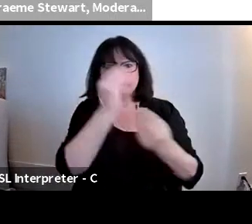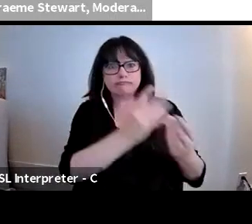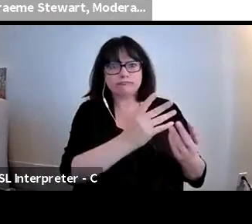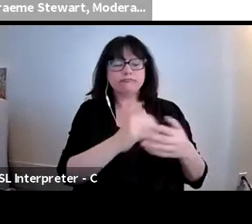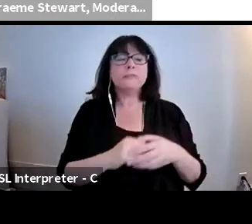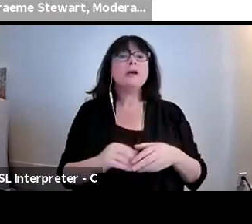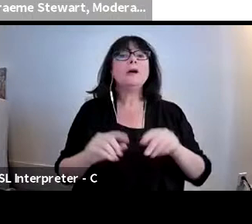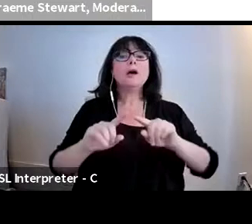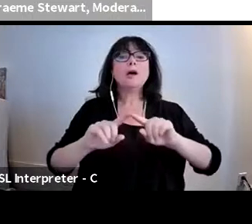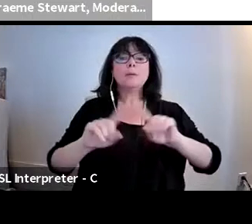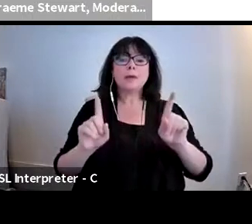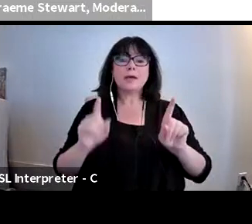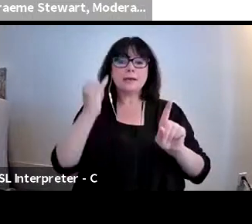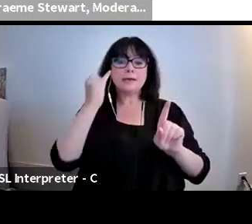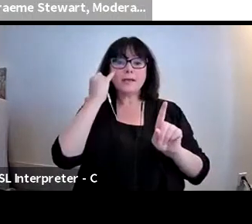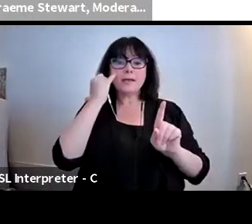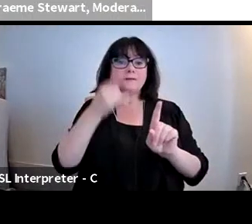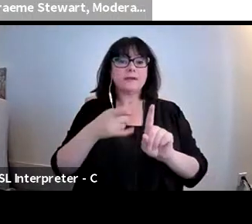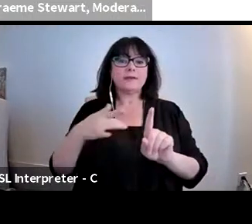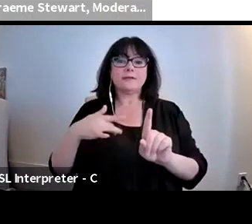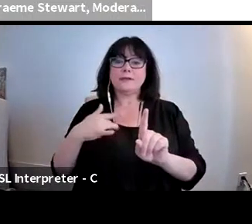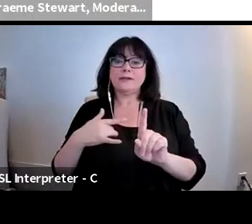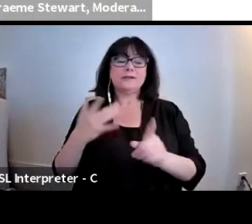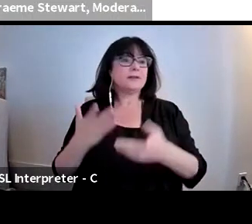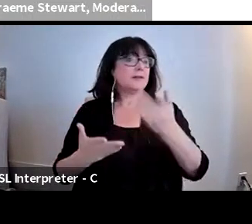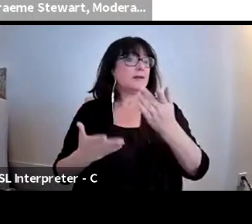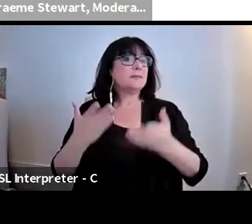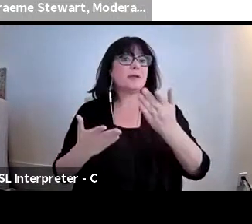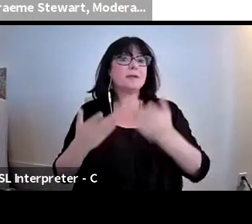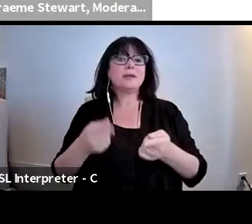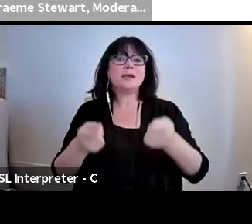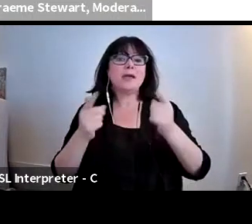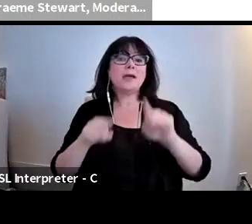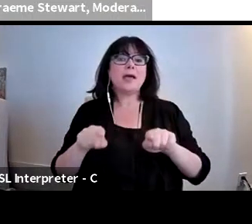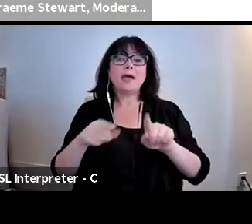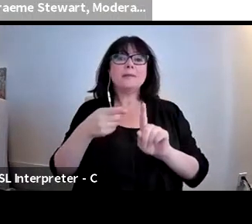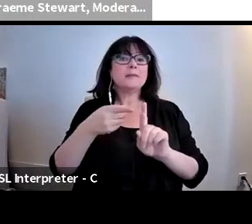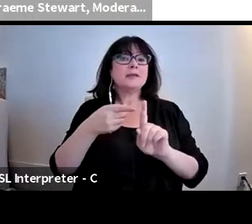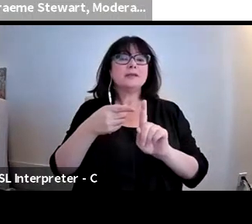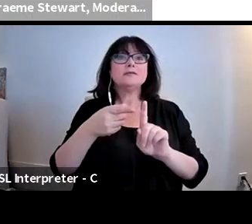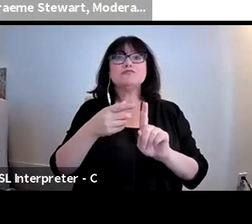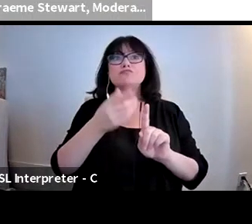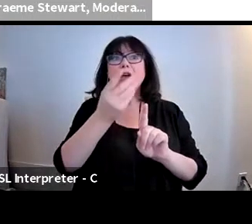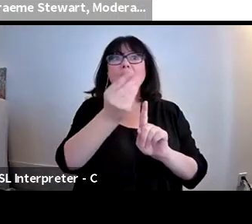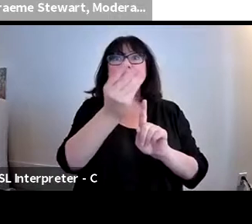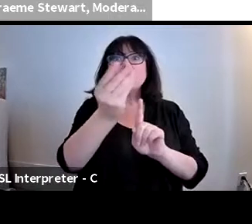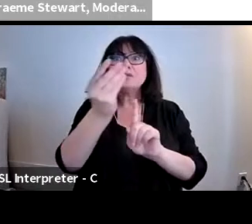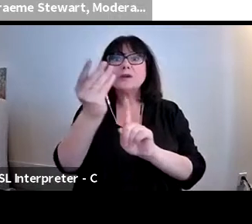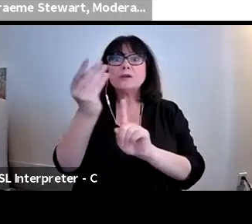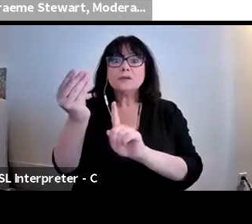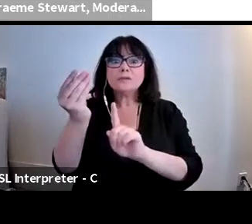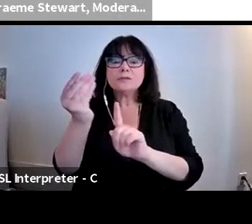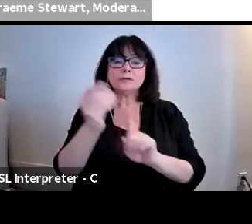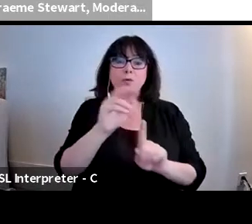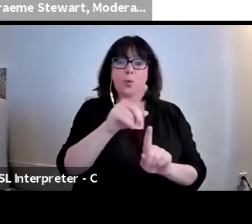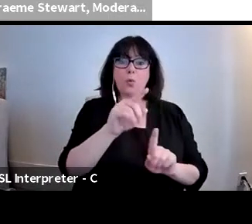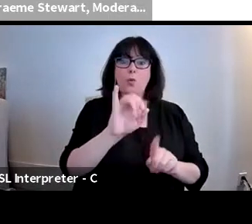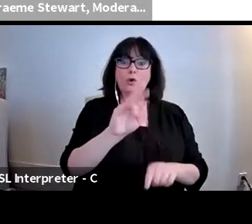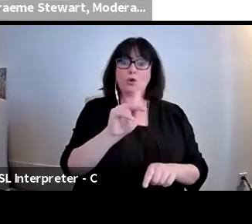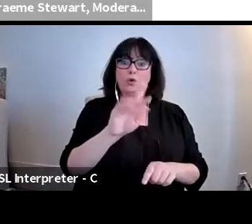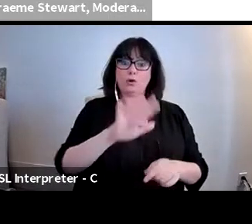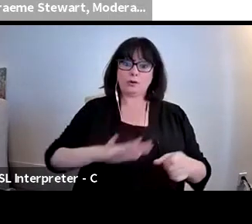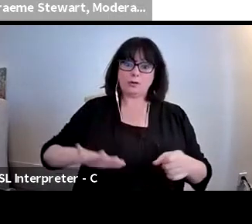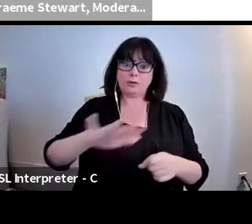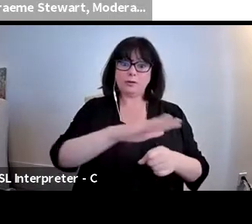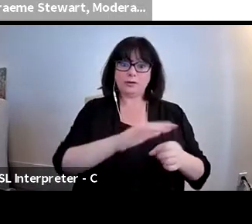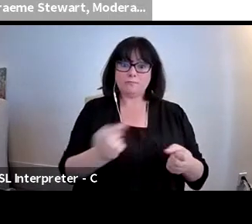come in contact with a wide variety of people as they describe their movements across campus, then public health will